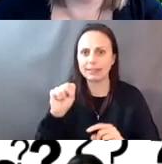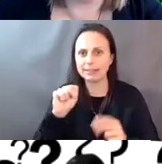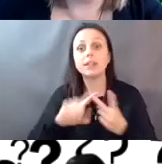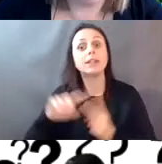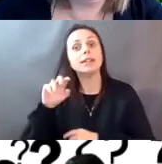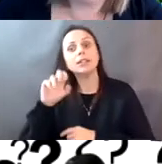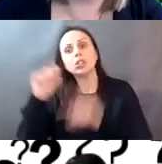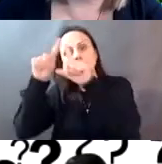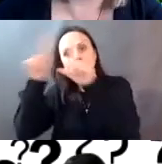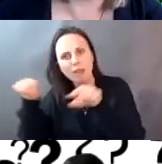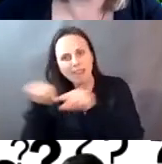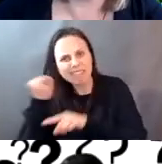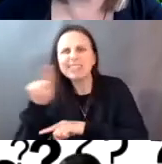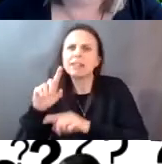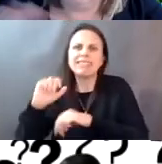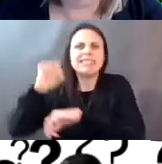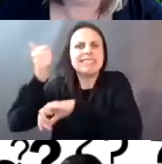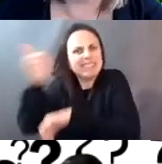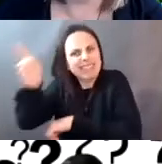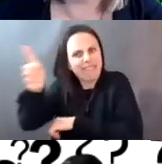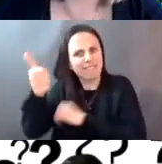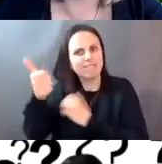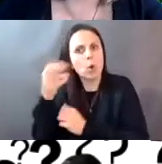sort of self-hosted, like those platforms host